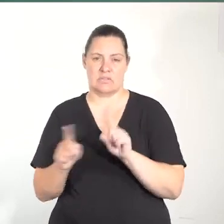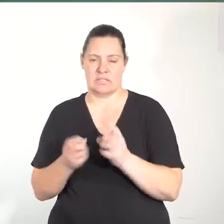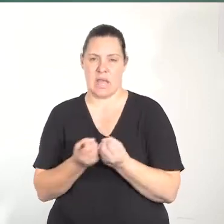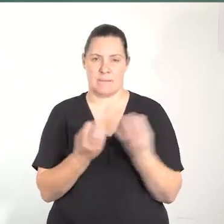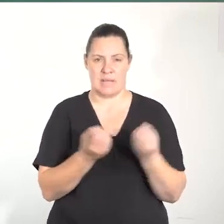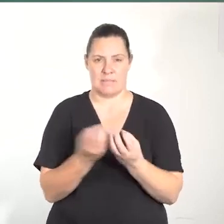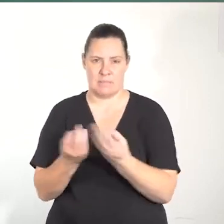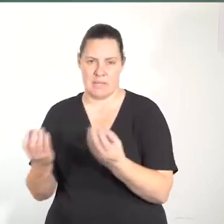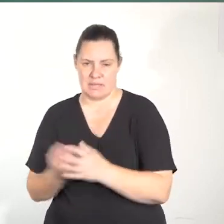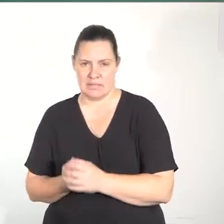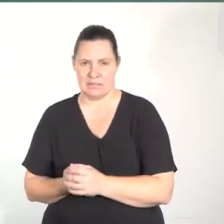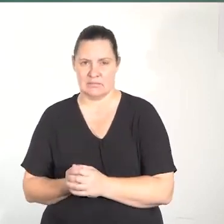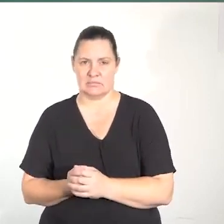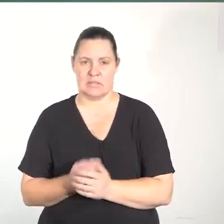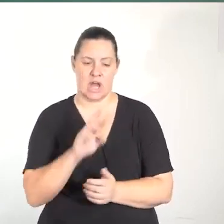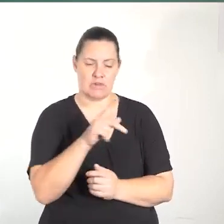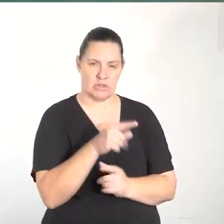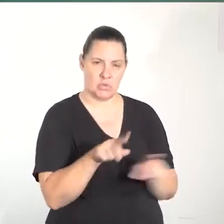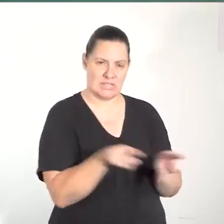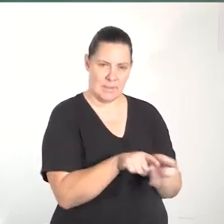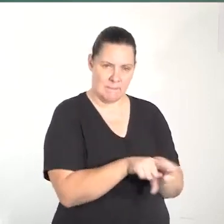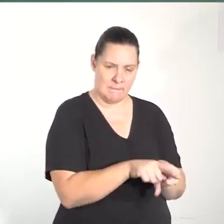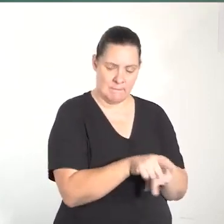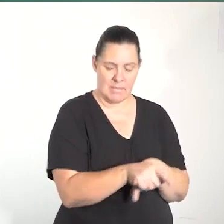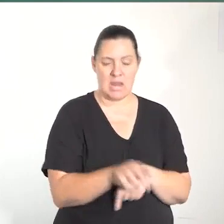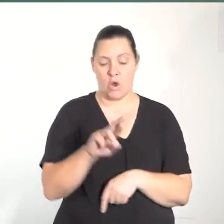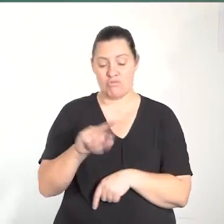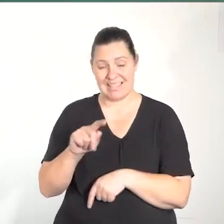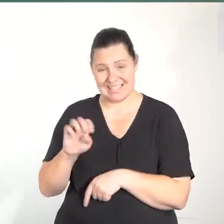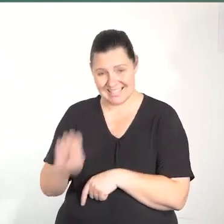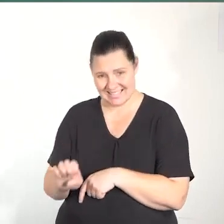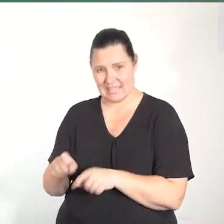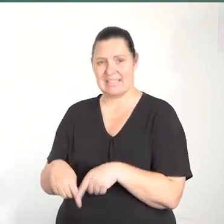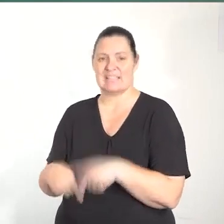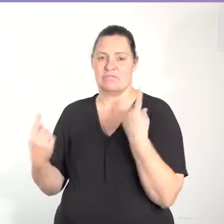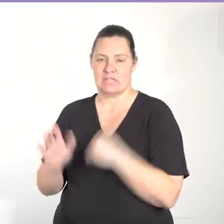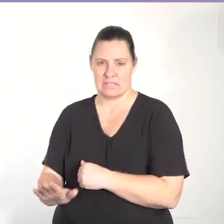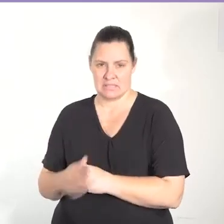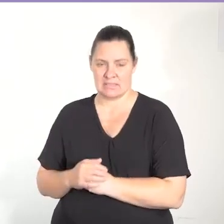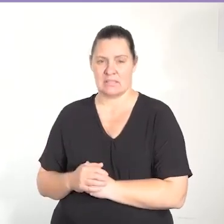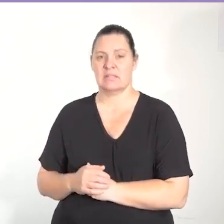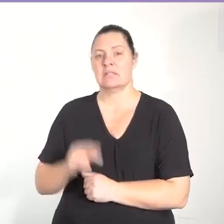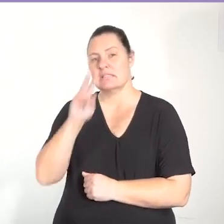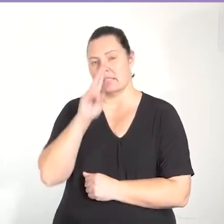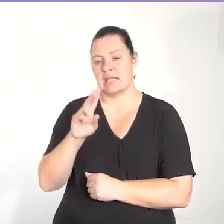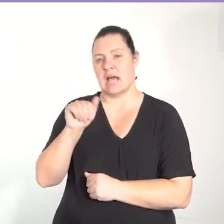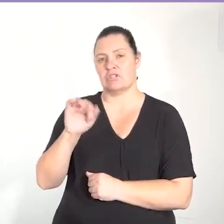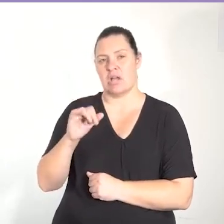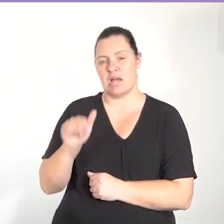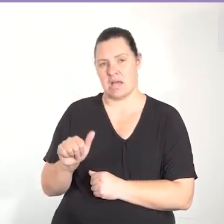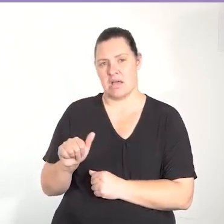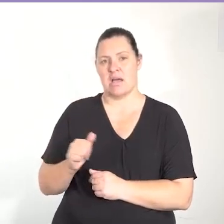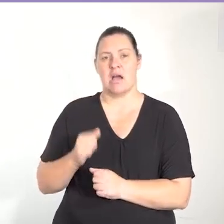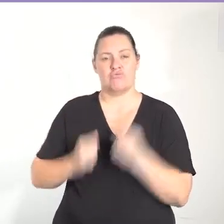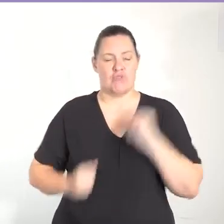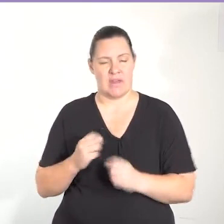different quantities. So remember, ratio was the same, and now rate is different quantities. Let's look at an example. Asha is